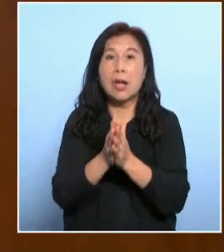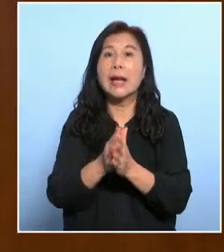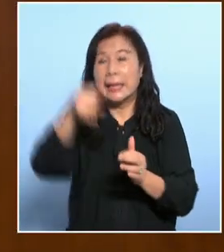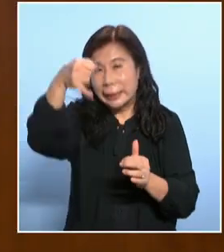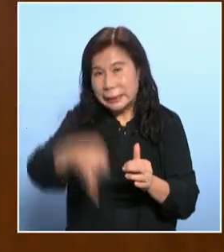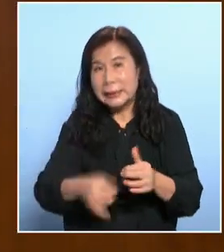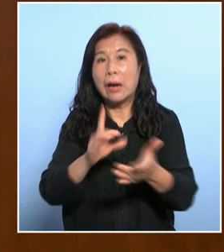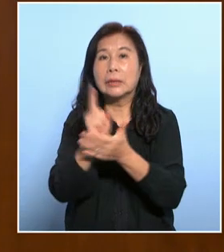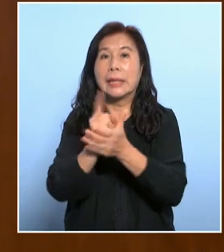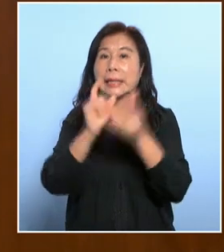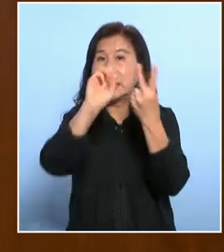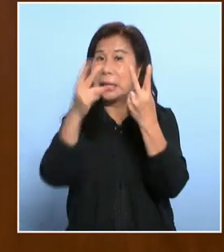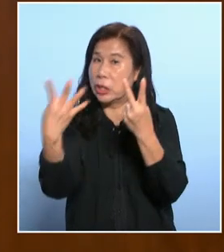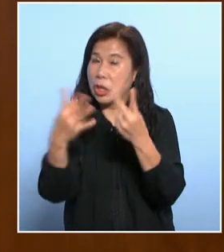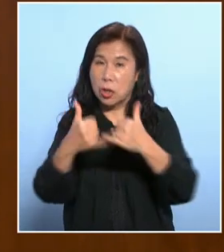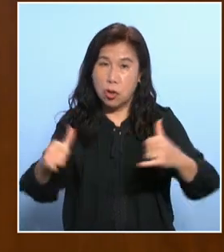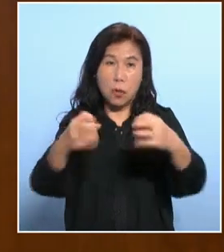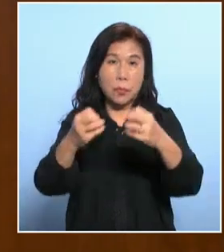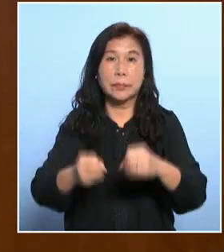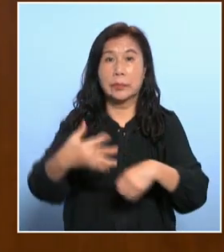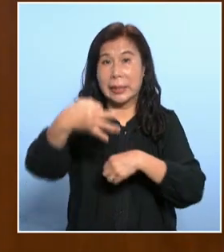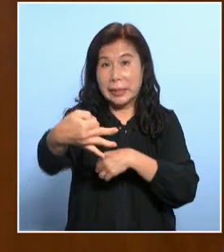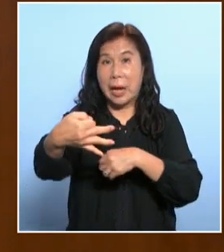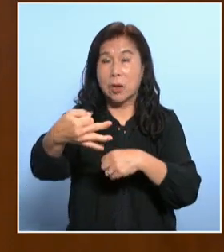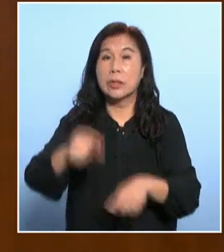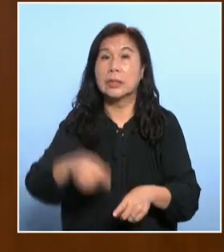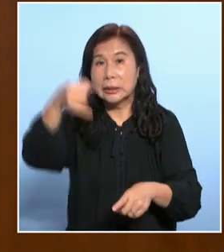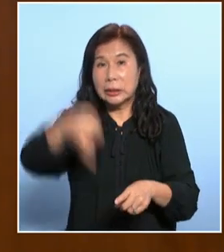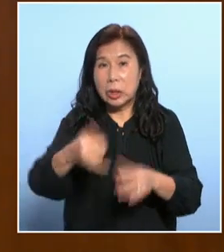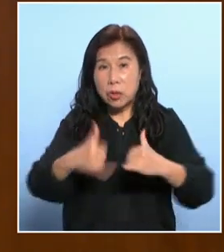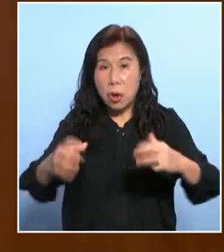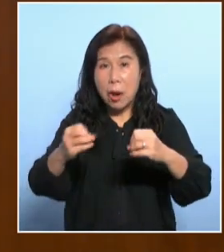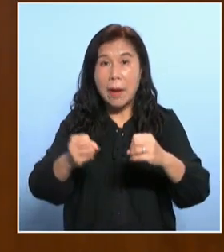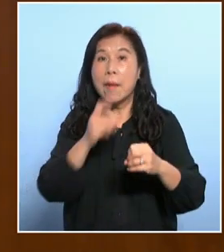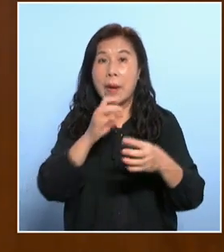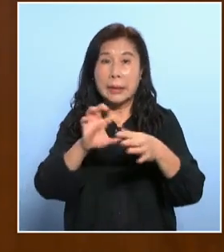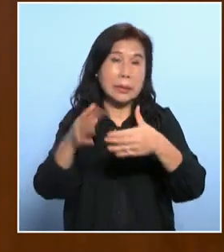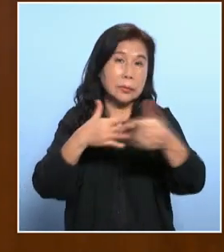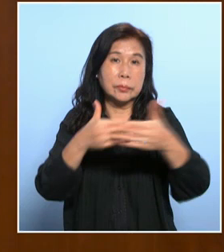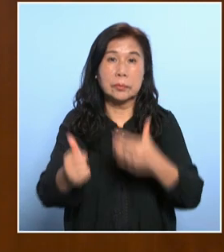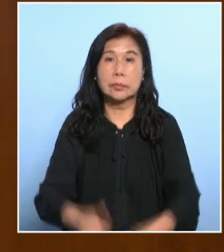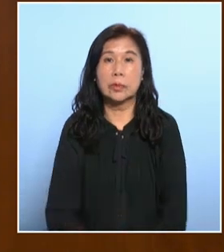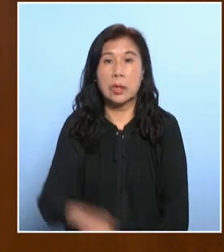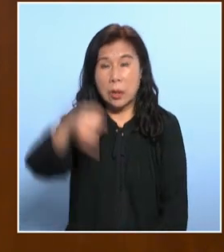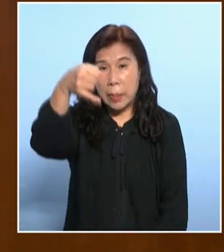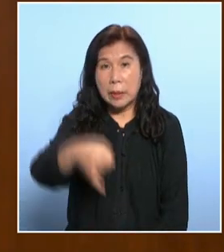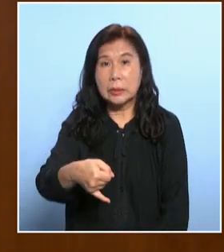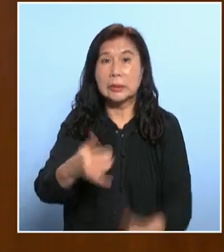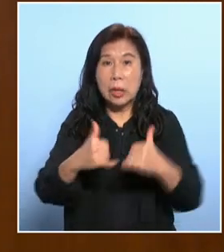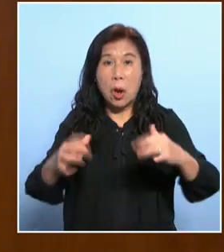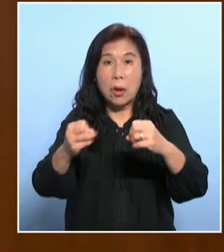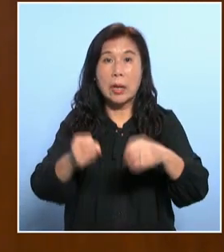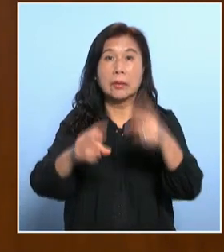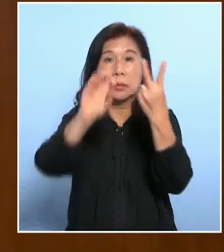Any comment? If there's not, then we will hold meetings in accordance with the schedule. Agenda item number 3, items